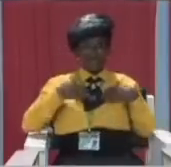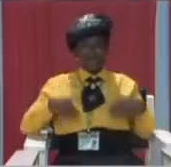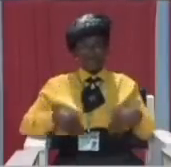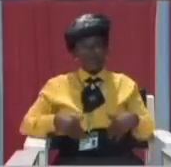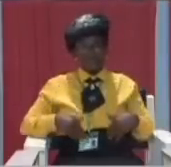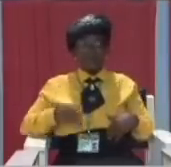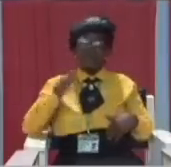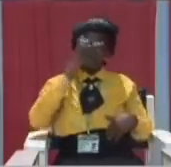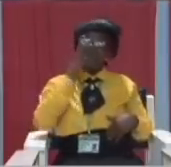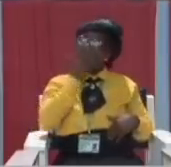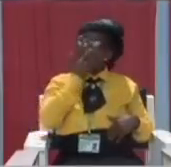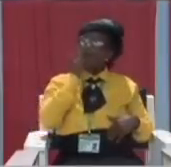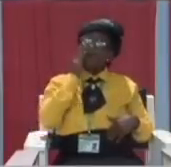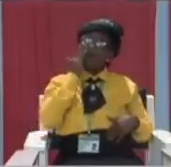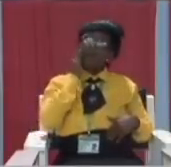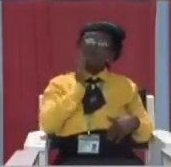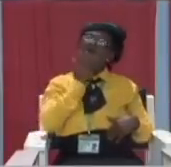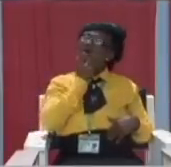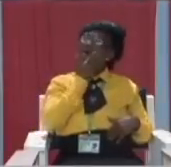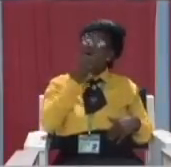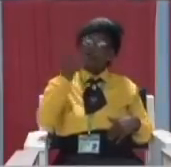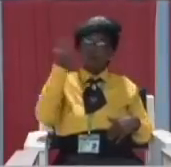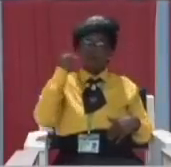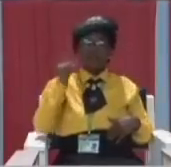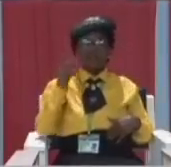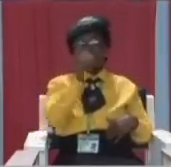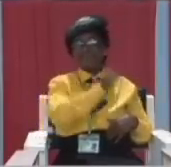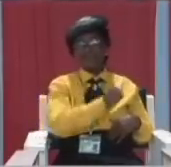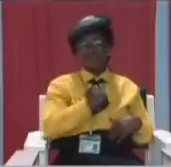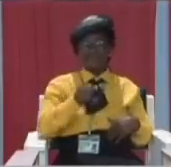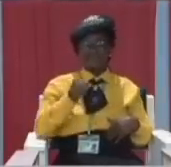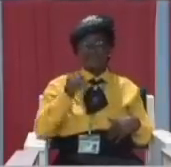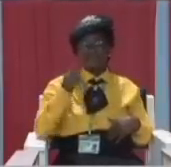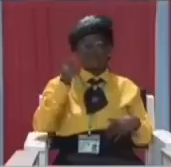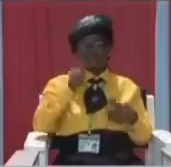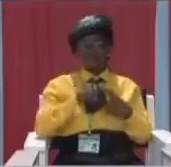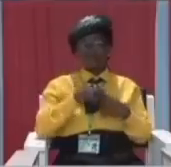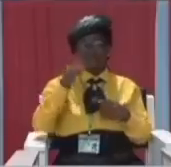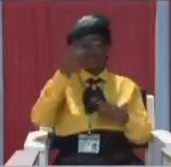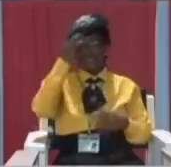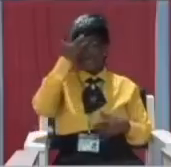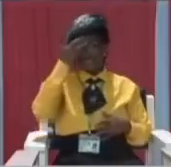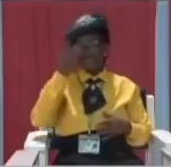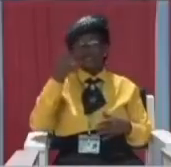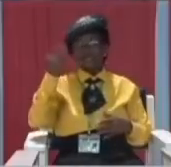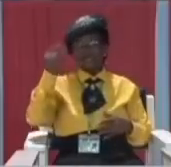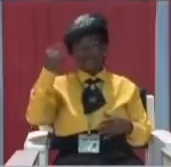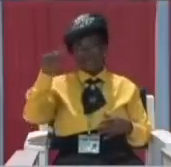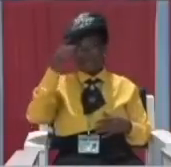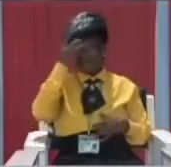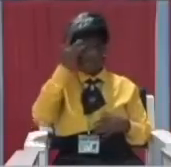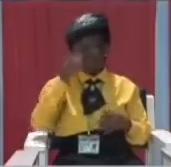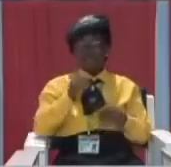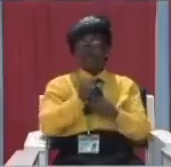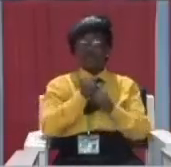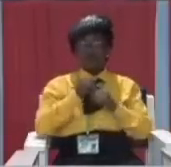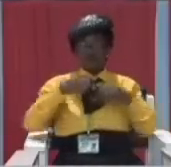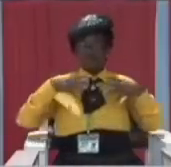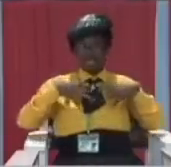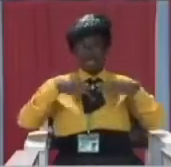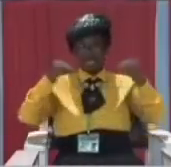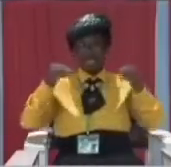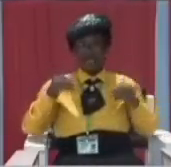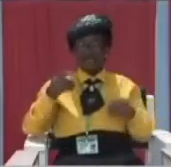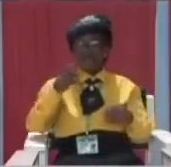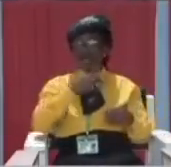aprons and handkerchiefs were taken to the sick. The sick got healed, and the